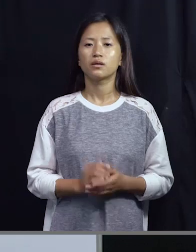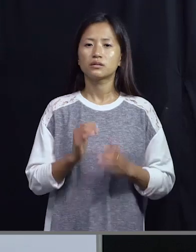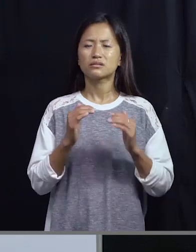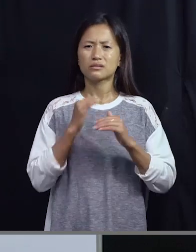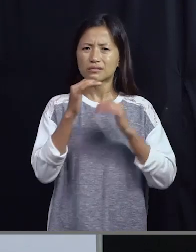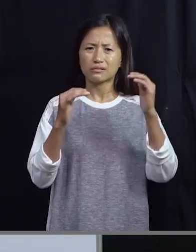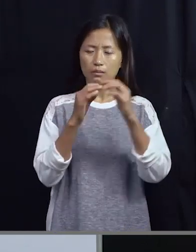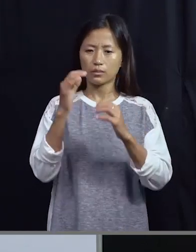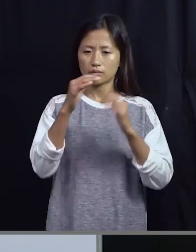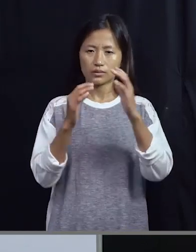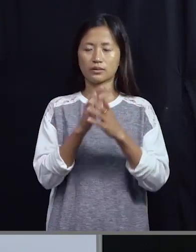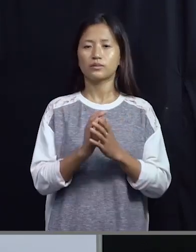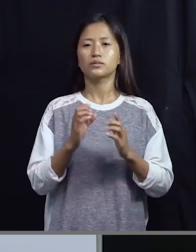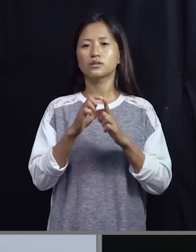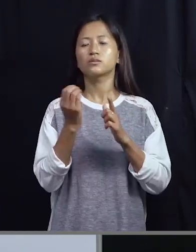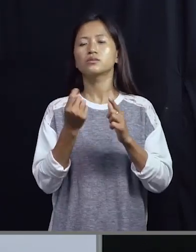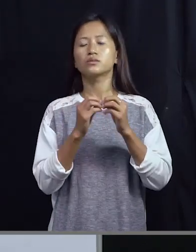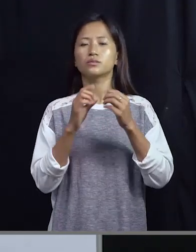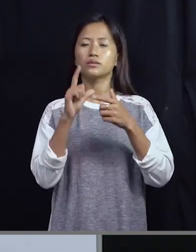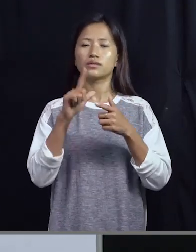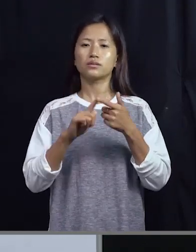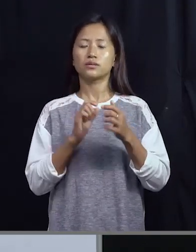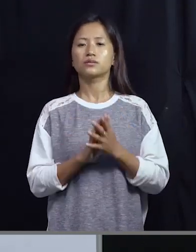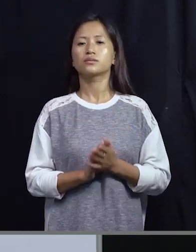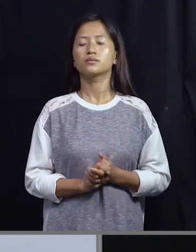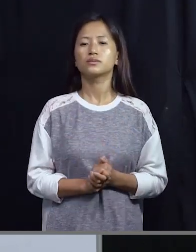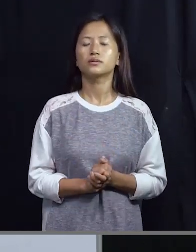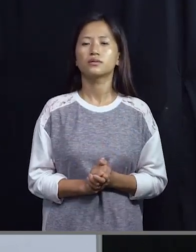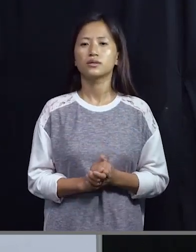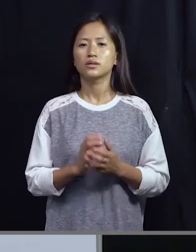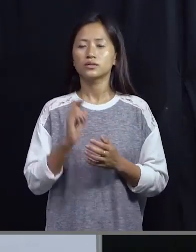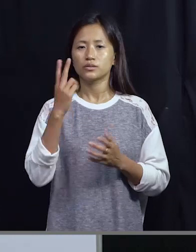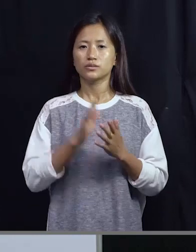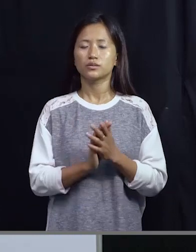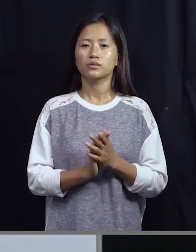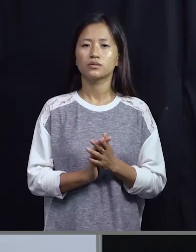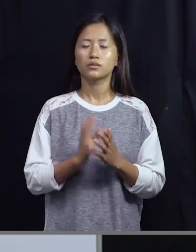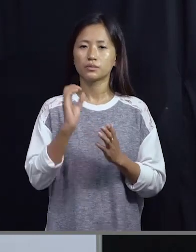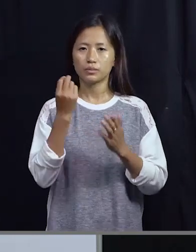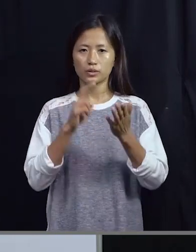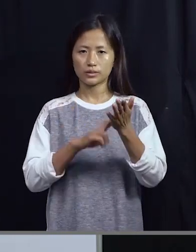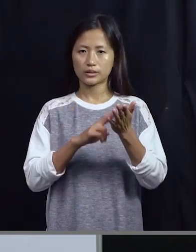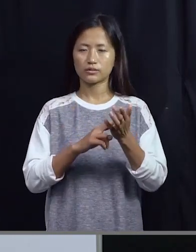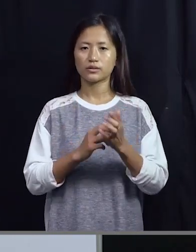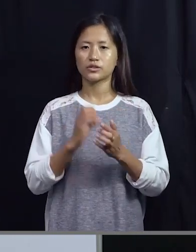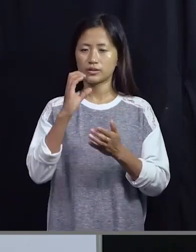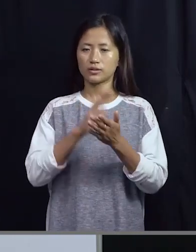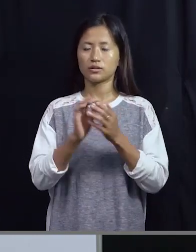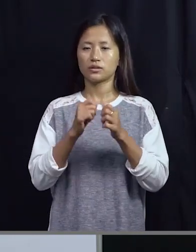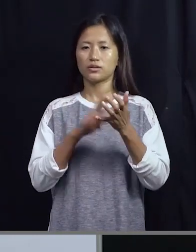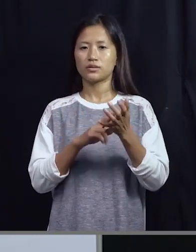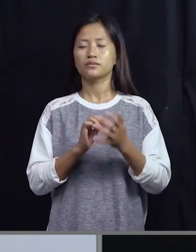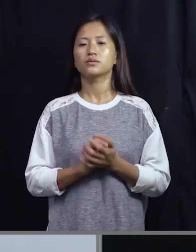double helix and it consists of two polynucleotide chains, and these two polynucleotide chains